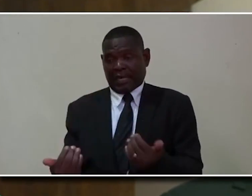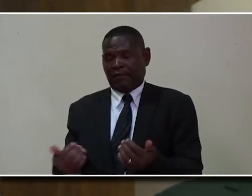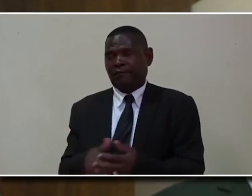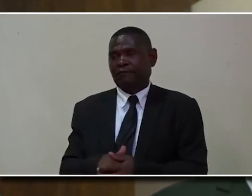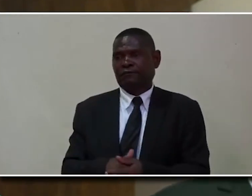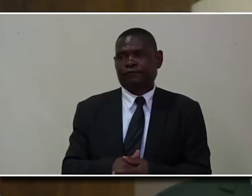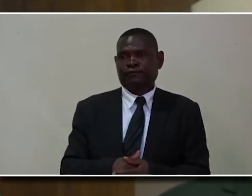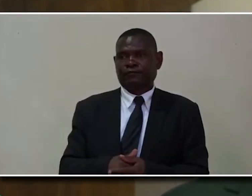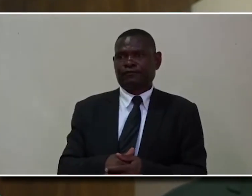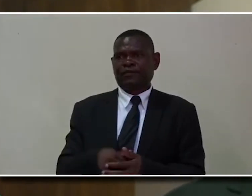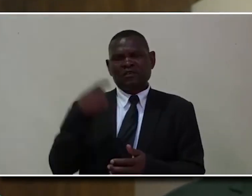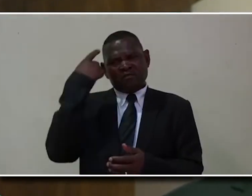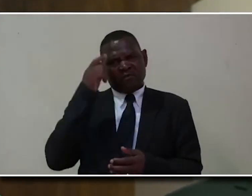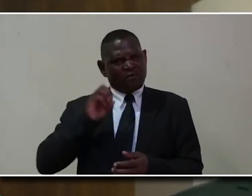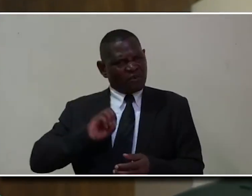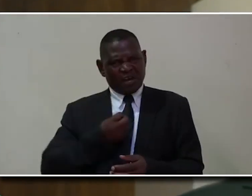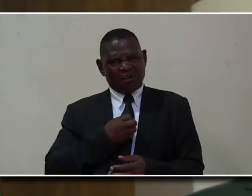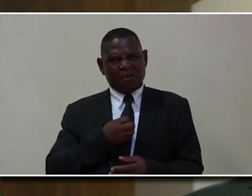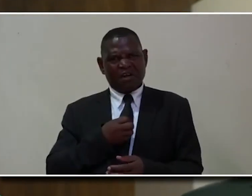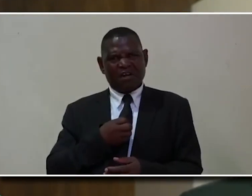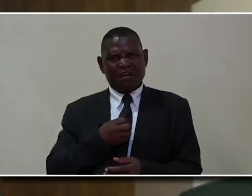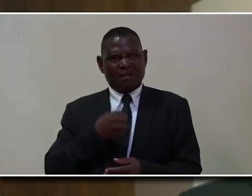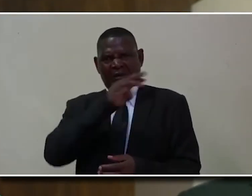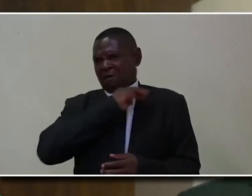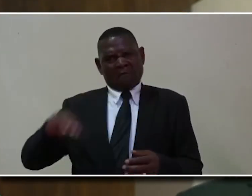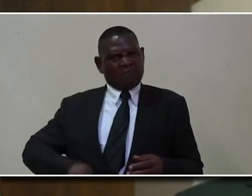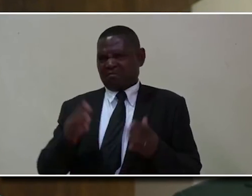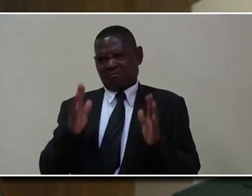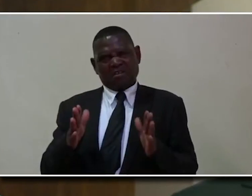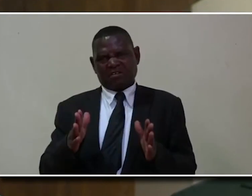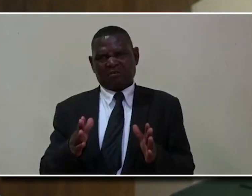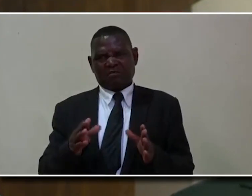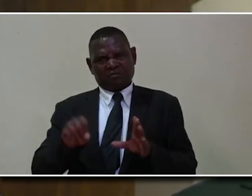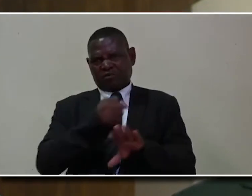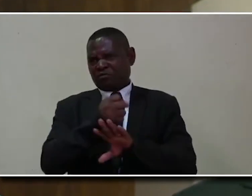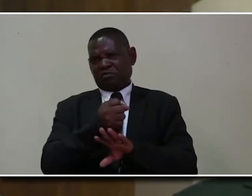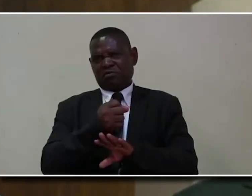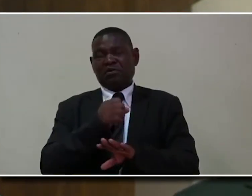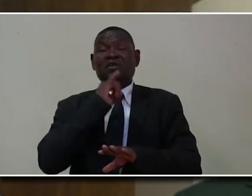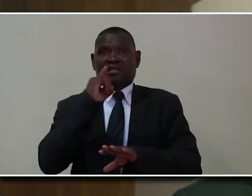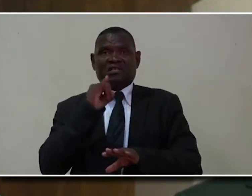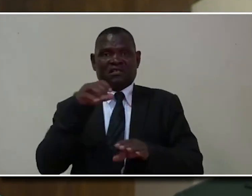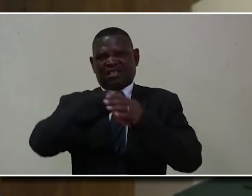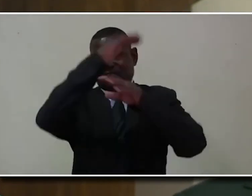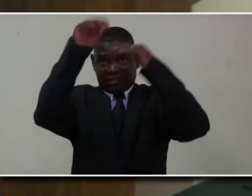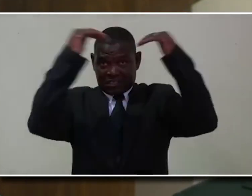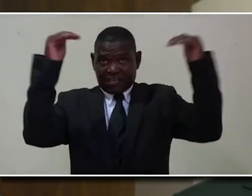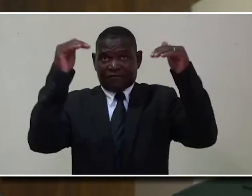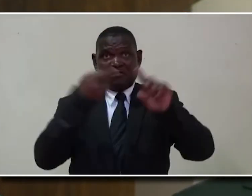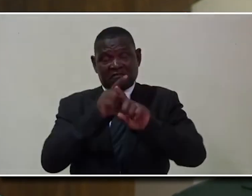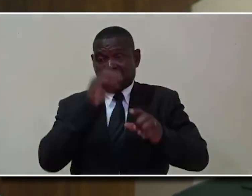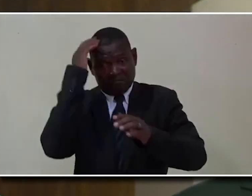Kunena a for our citizenship is in heaven. Koma ufulu watu ife ngwa kumwamba. From which we